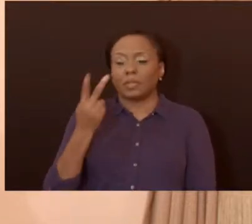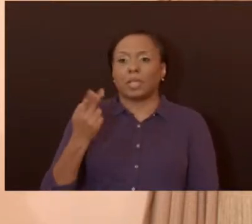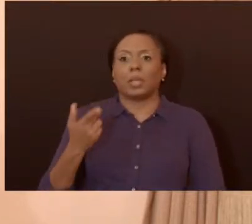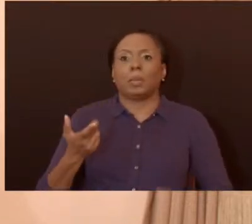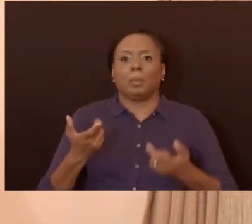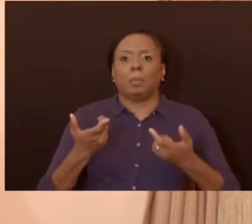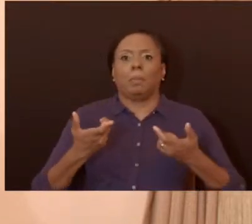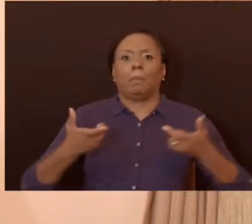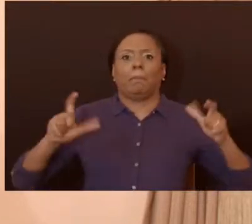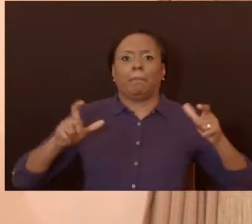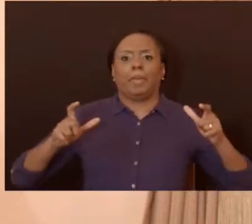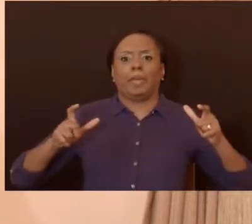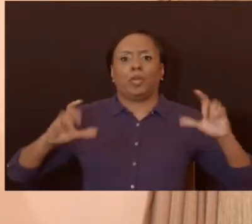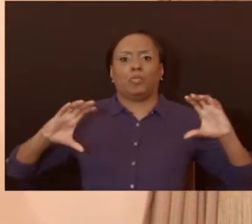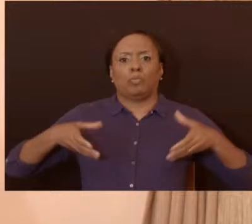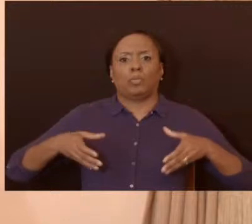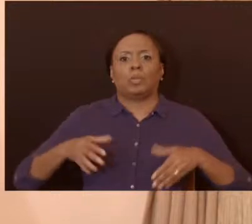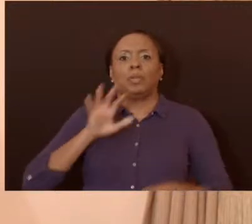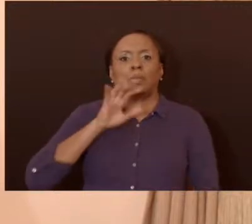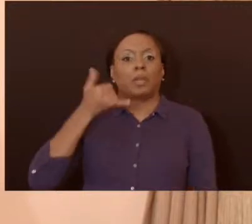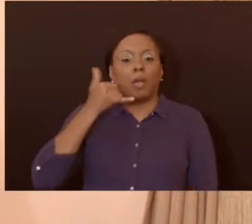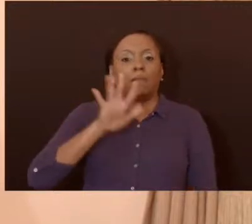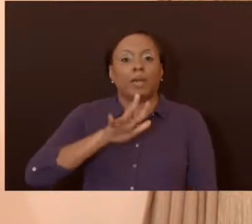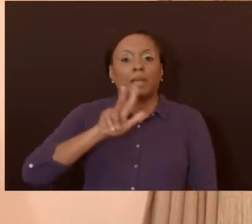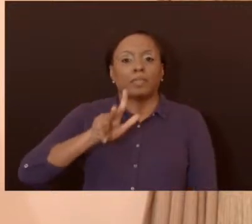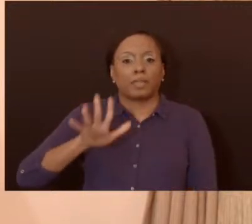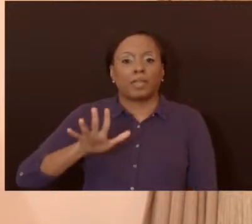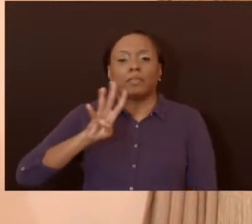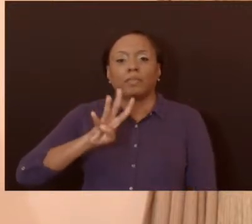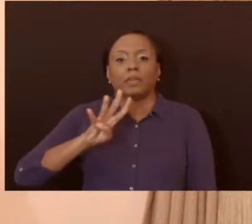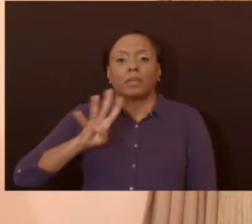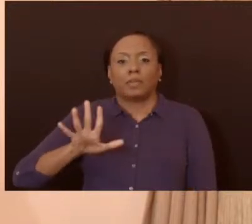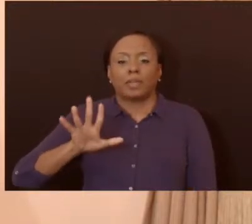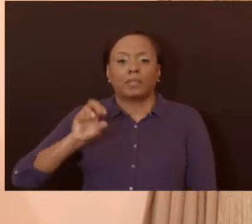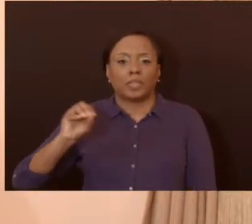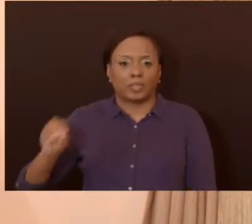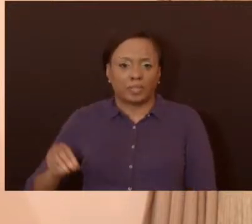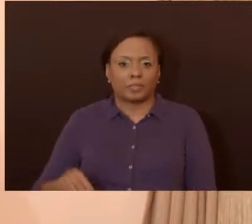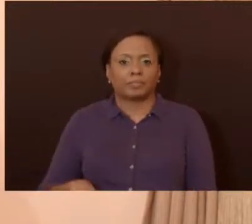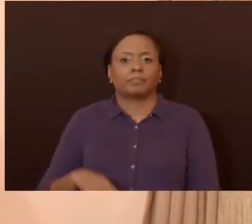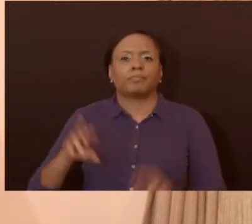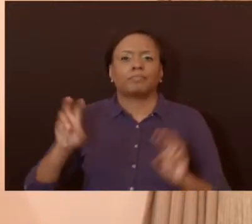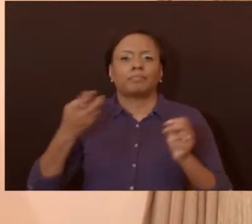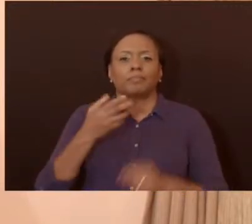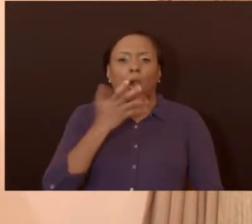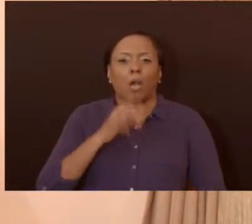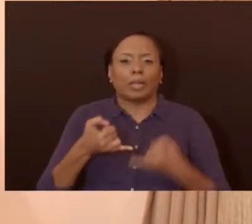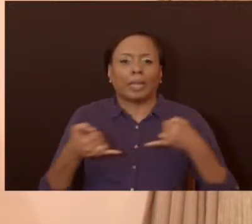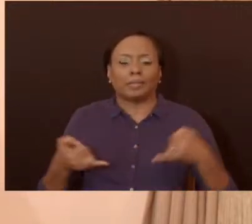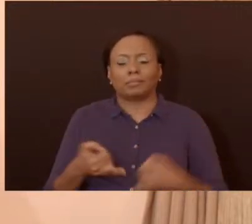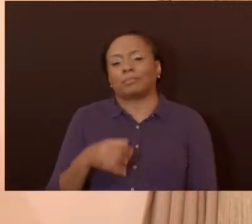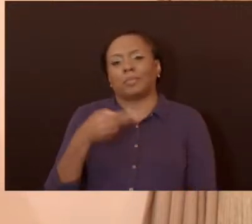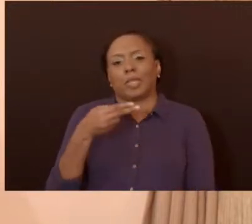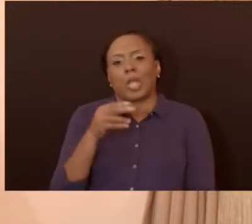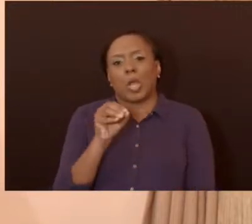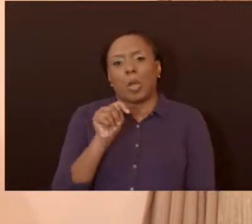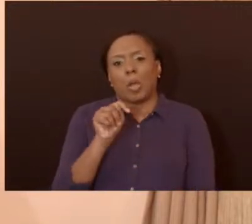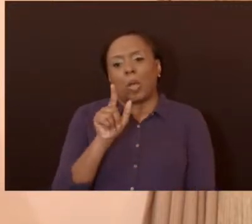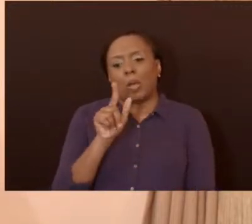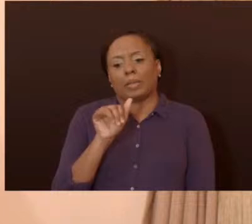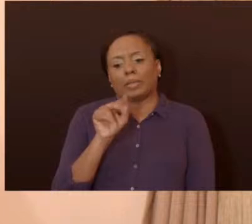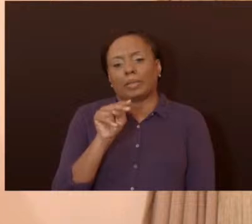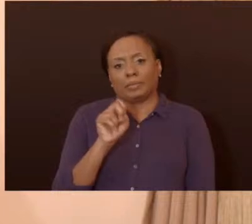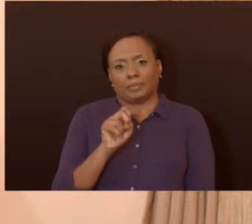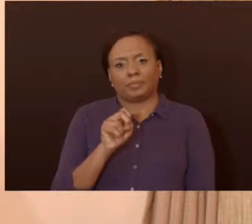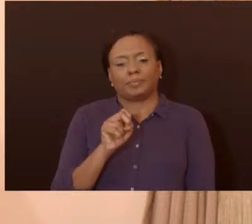COVID-19 monitoring unit. The number is 536-4500. That is the hotline. You can get us there during at most all, let's